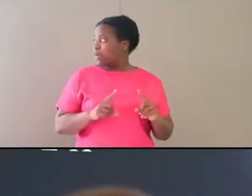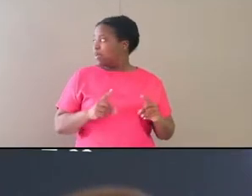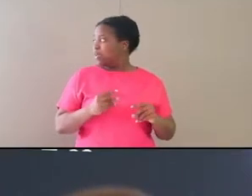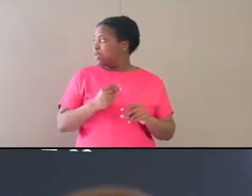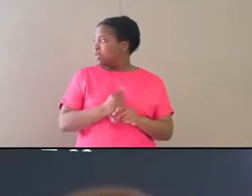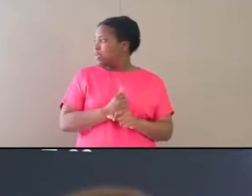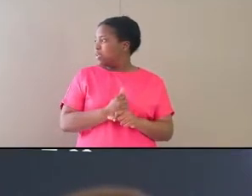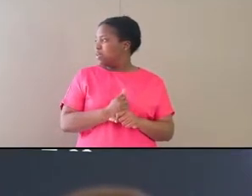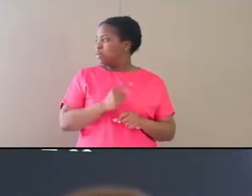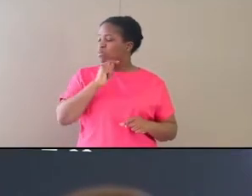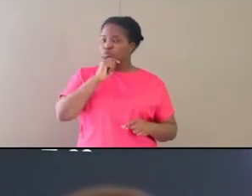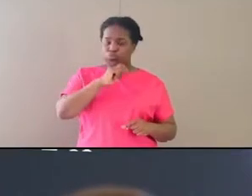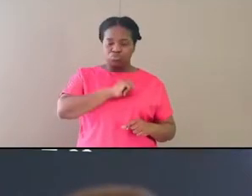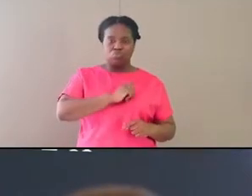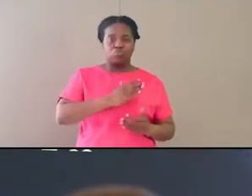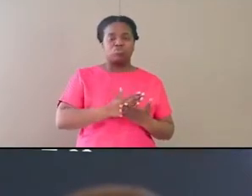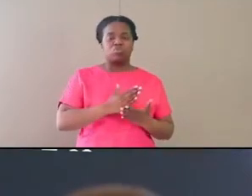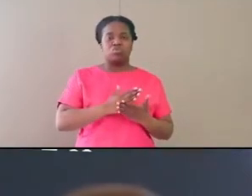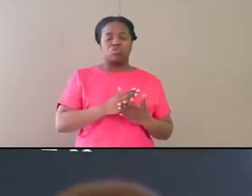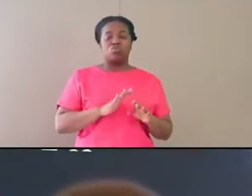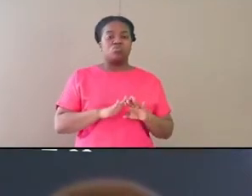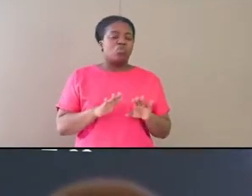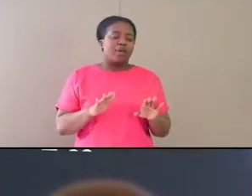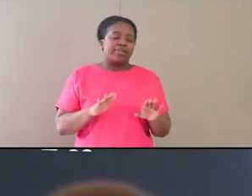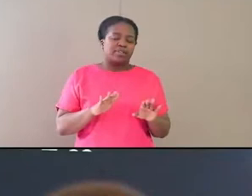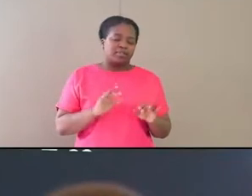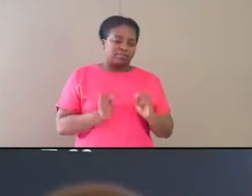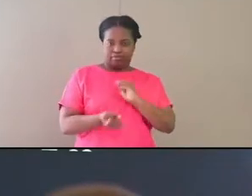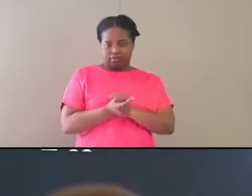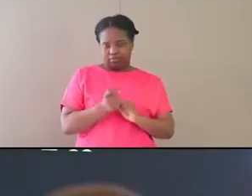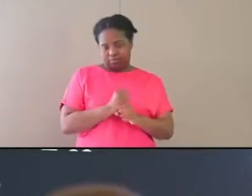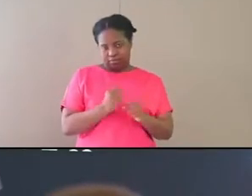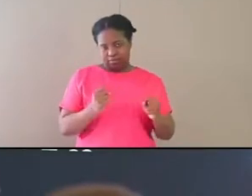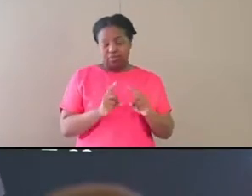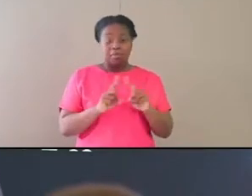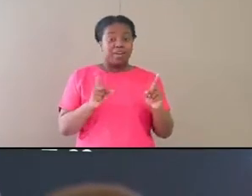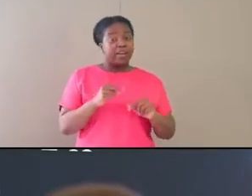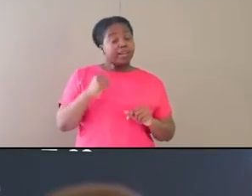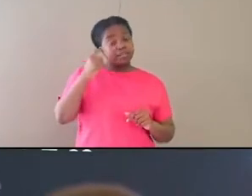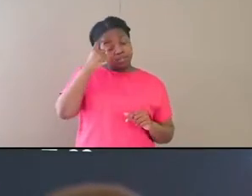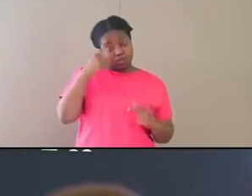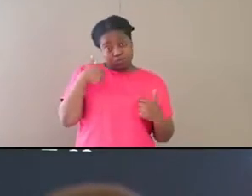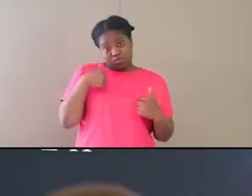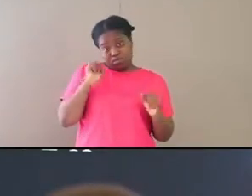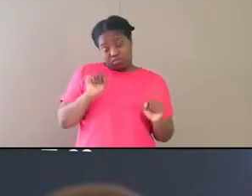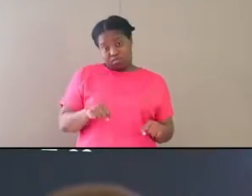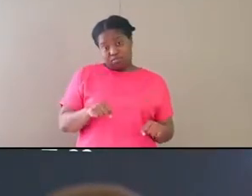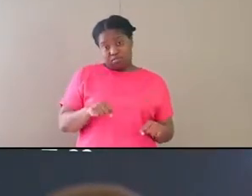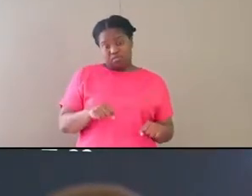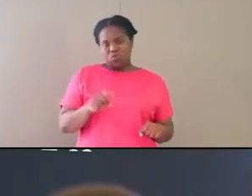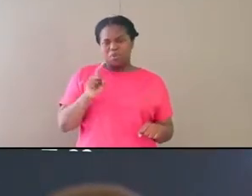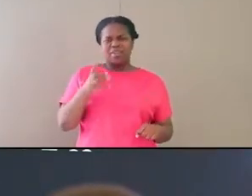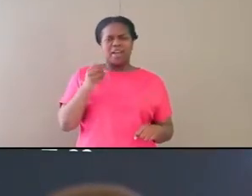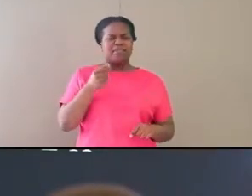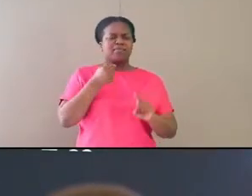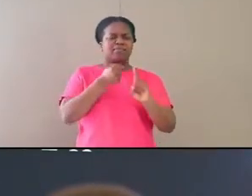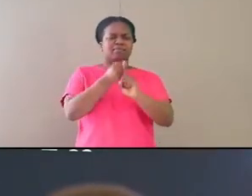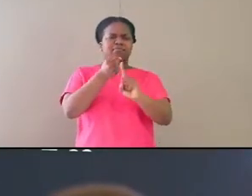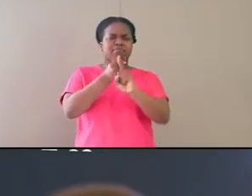Unfortunately, realistically, we're probably not going to go there. But I think that we, I think we should have a campaign